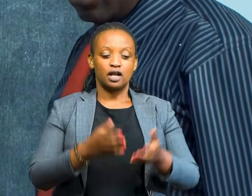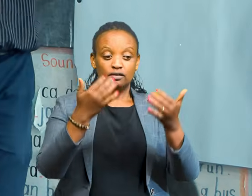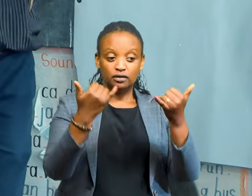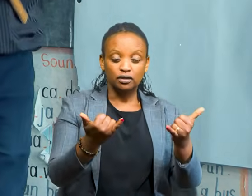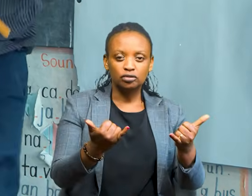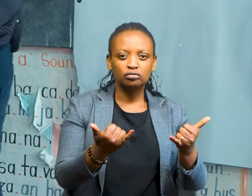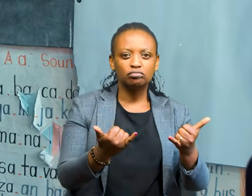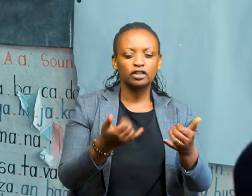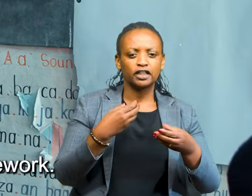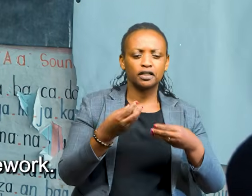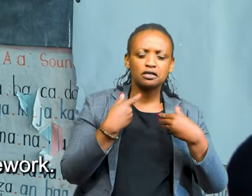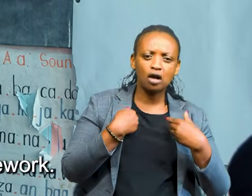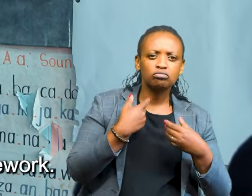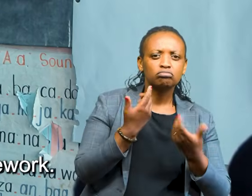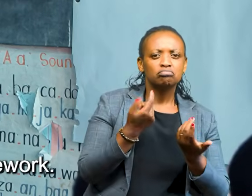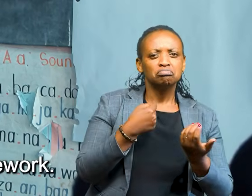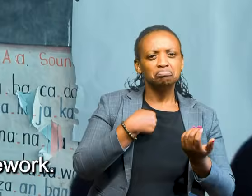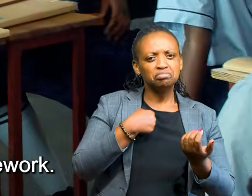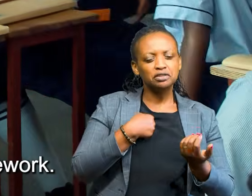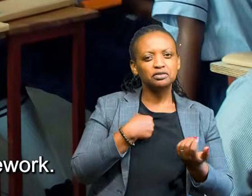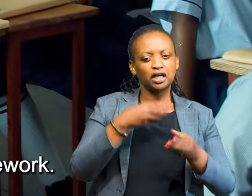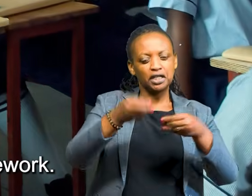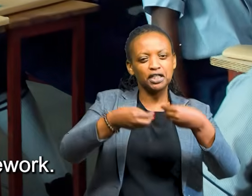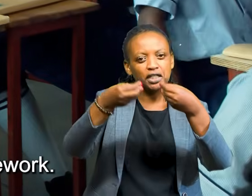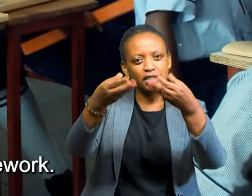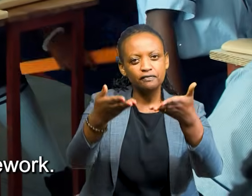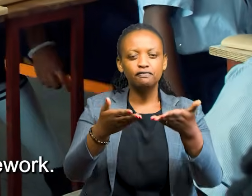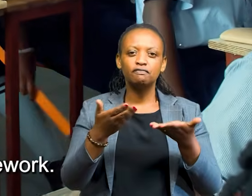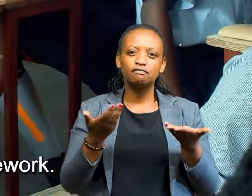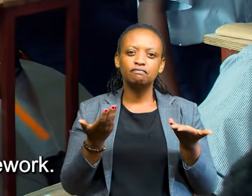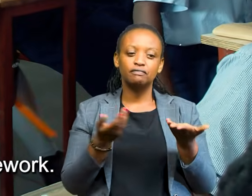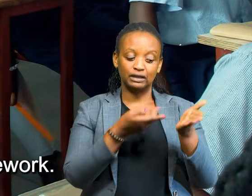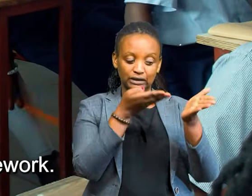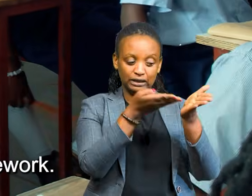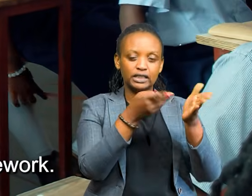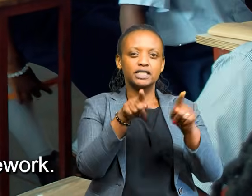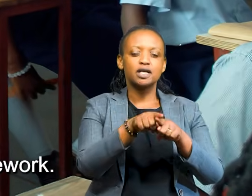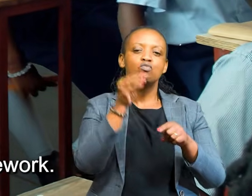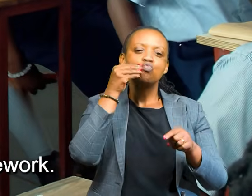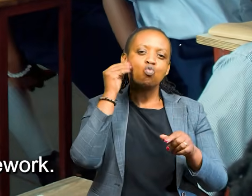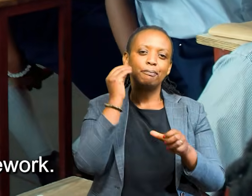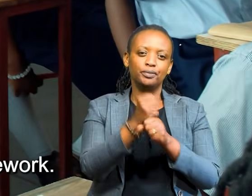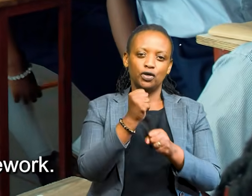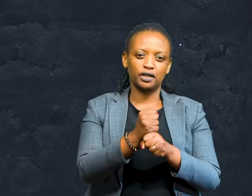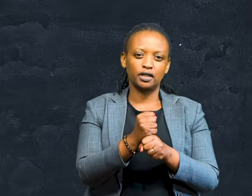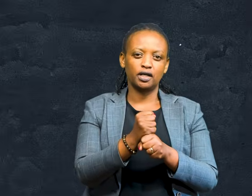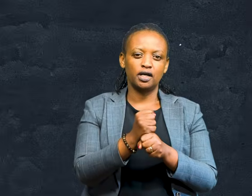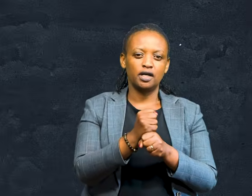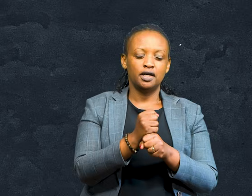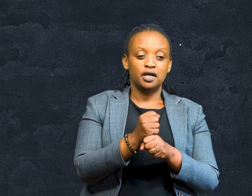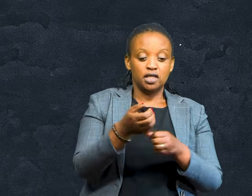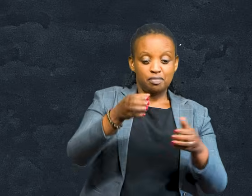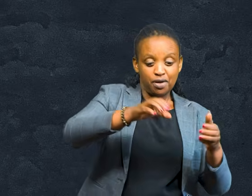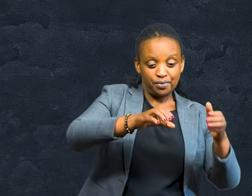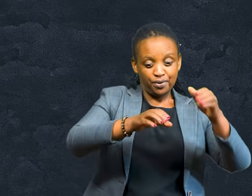outcomes. Therefore, I'm going to give you this as your homework. In